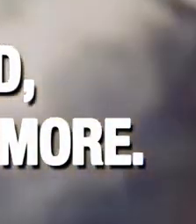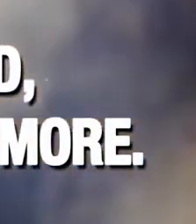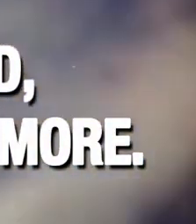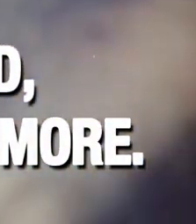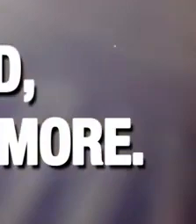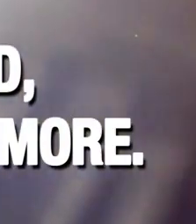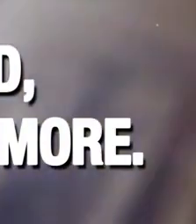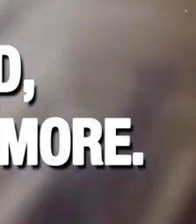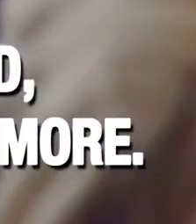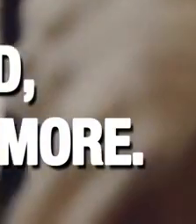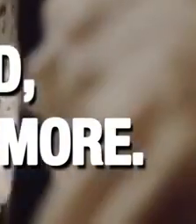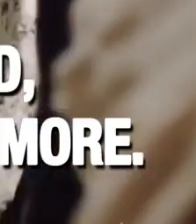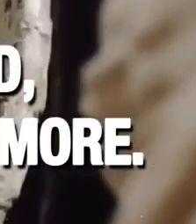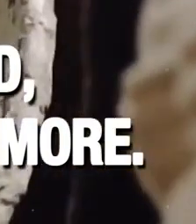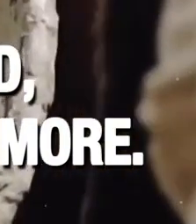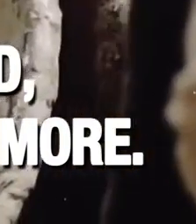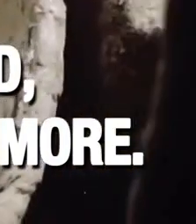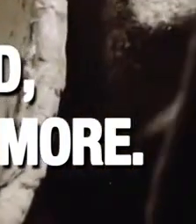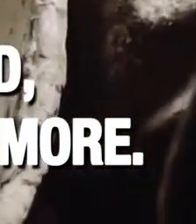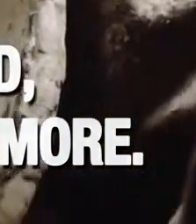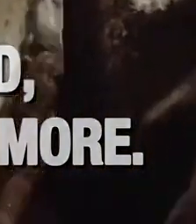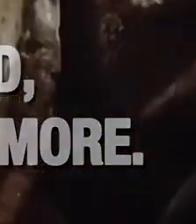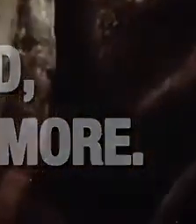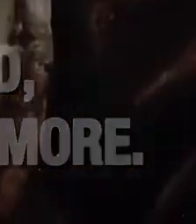your presence